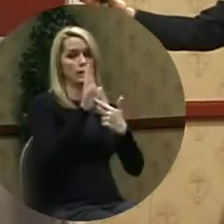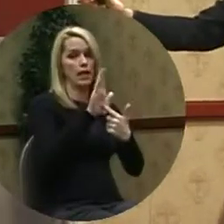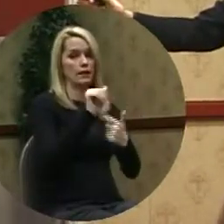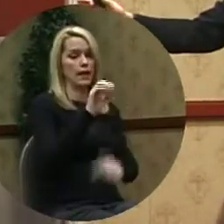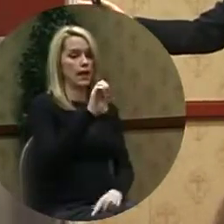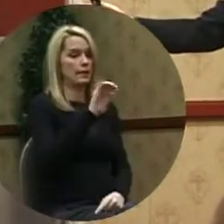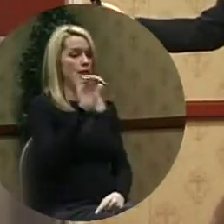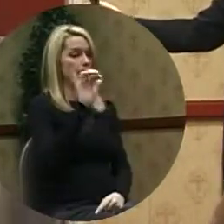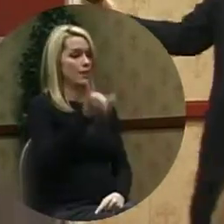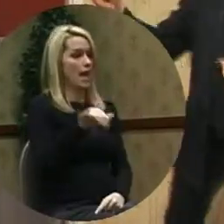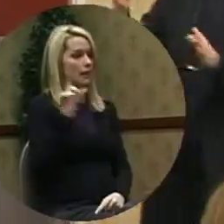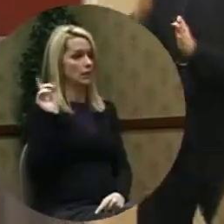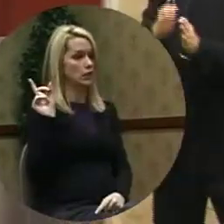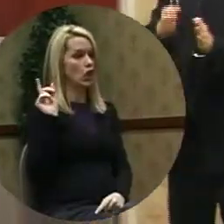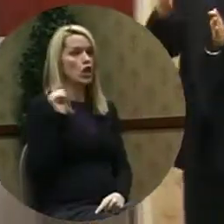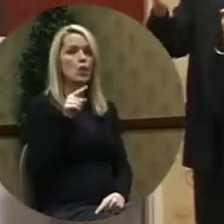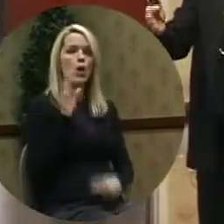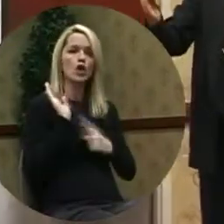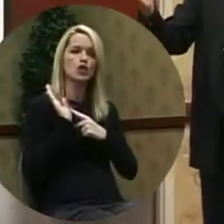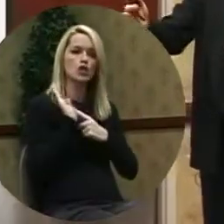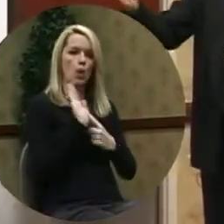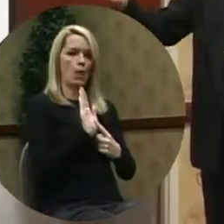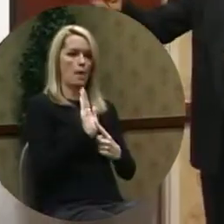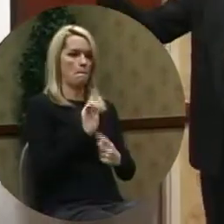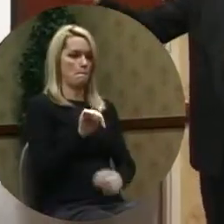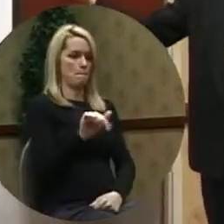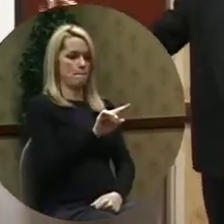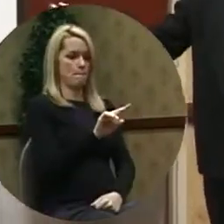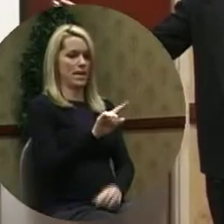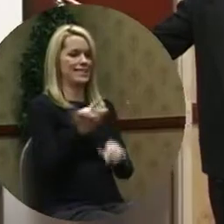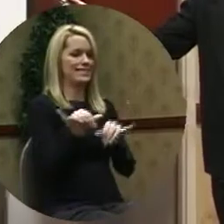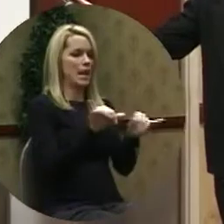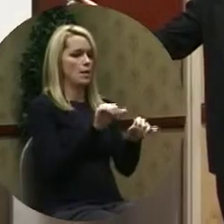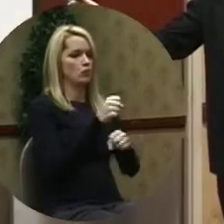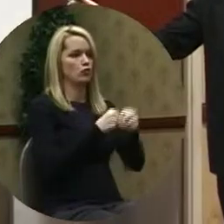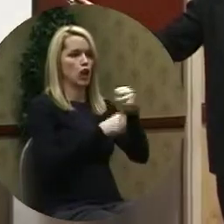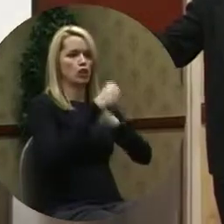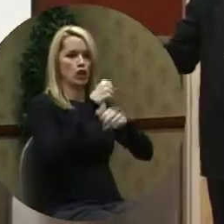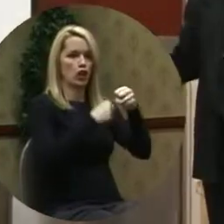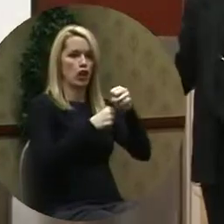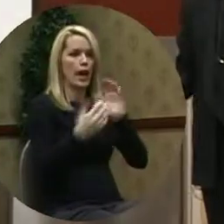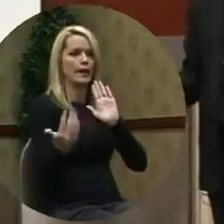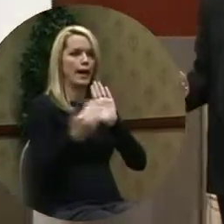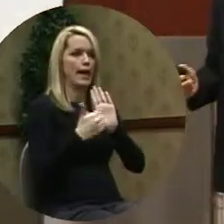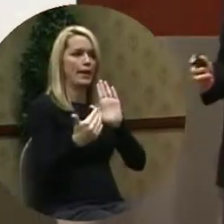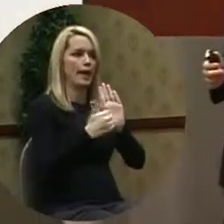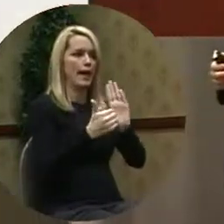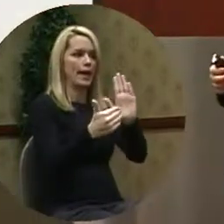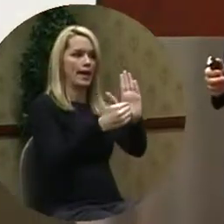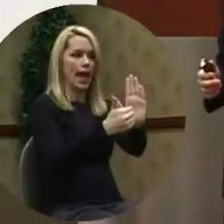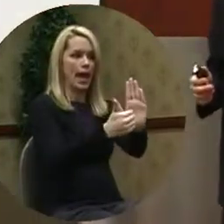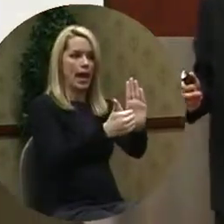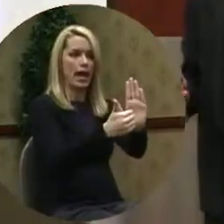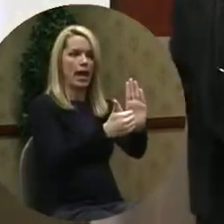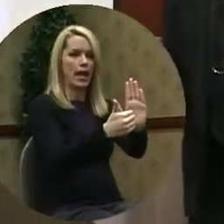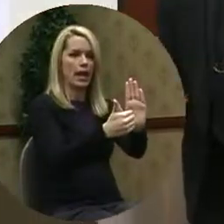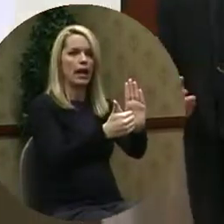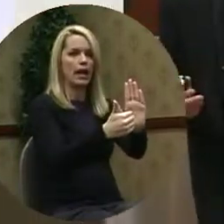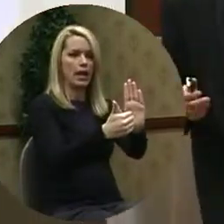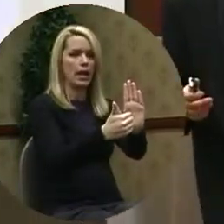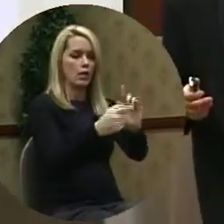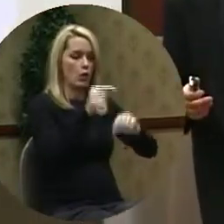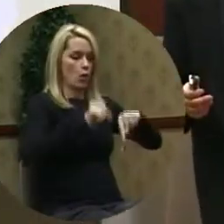do is present for them and always put it in that same structure. If you always go back to,